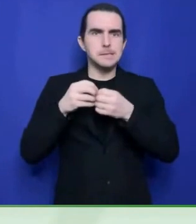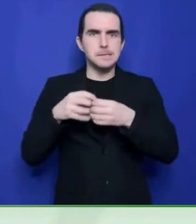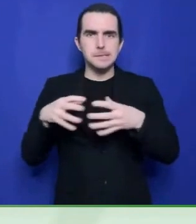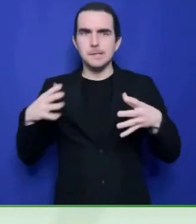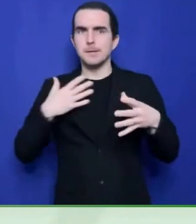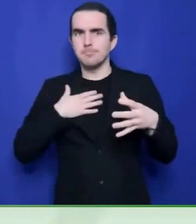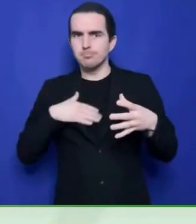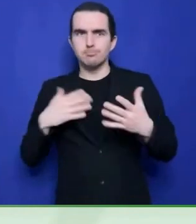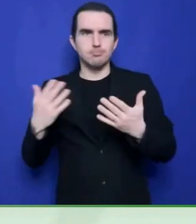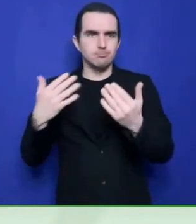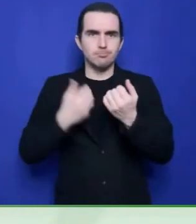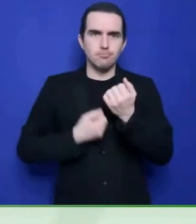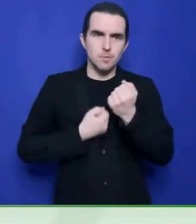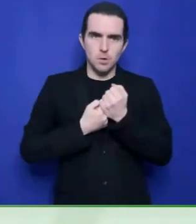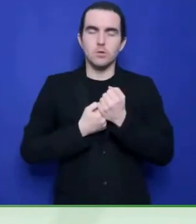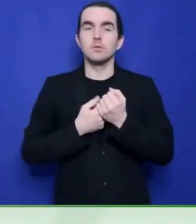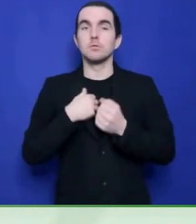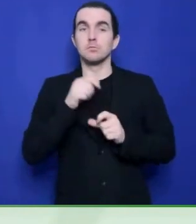Zagreb.